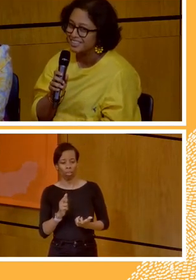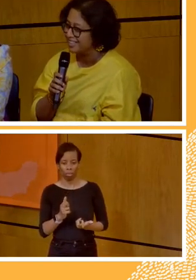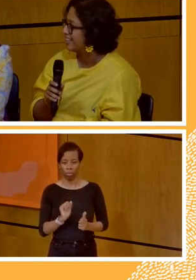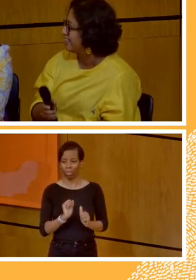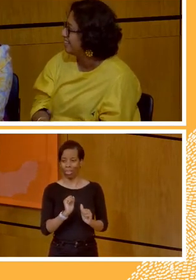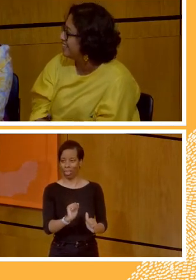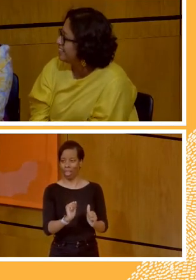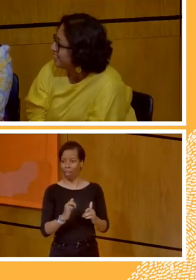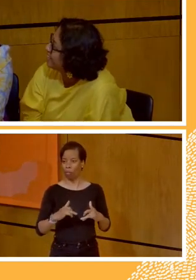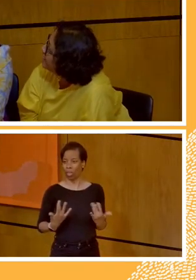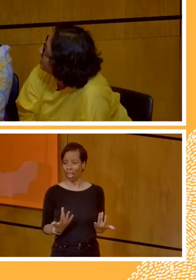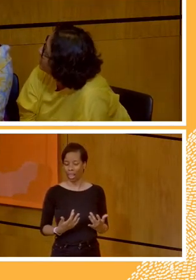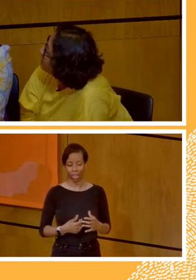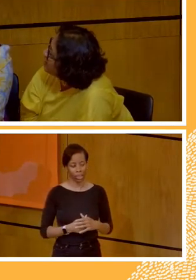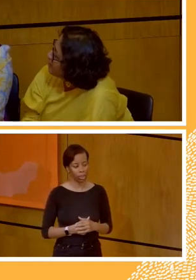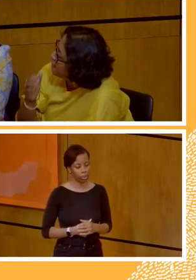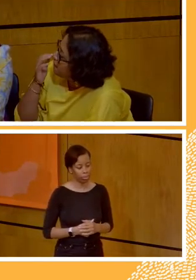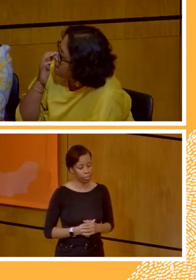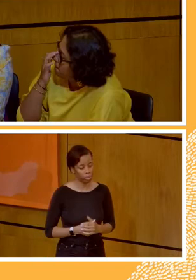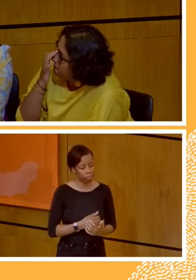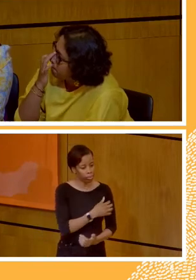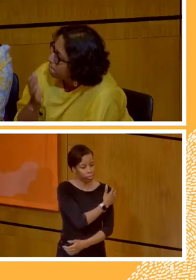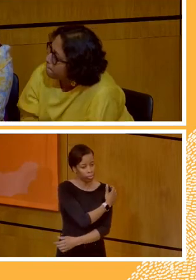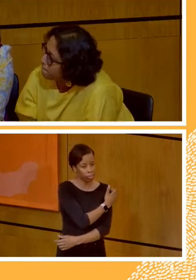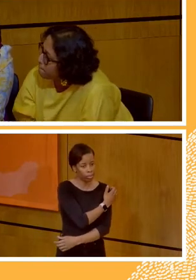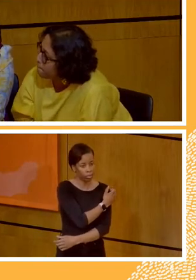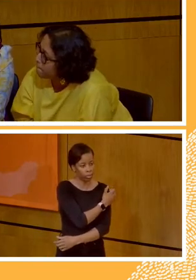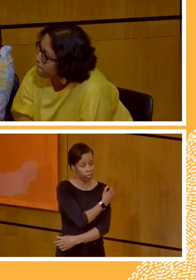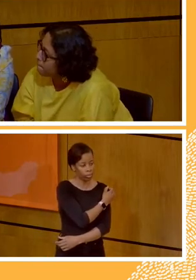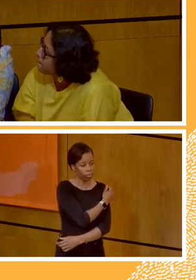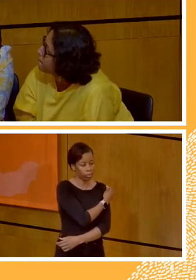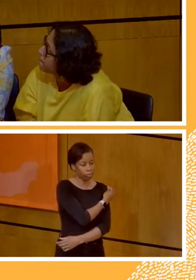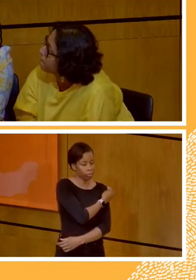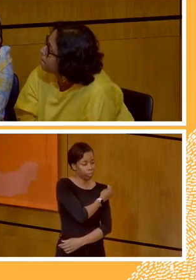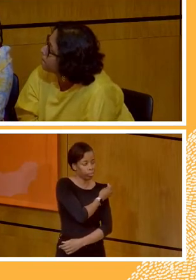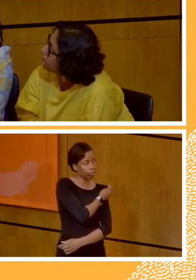hearts. Thank you, Babita. Can we